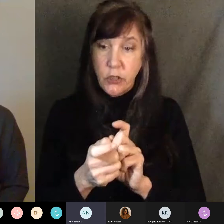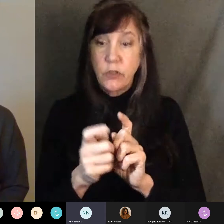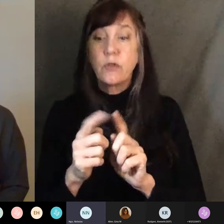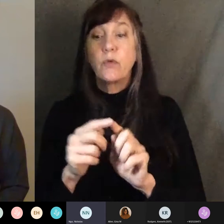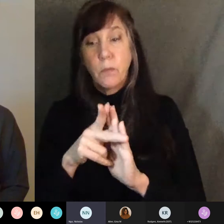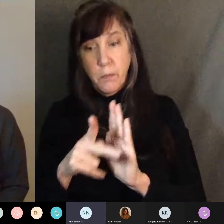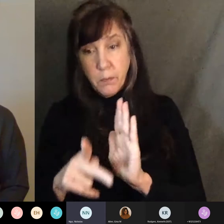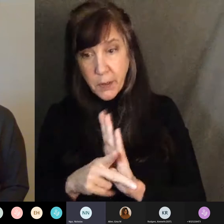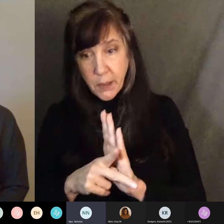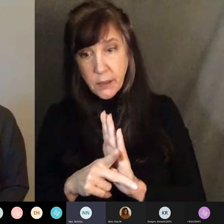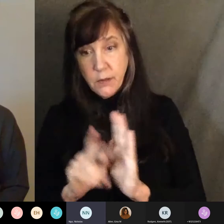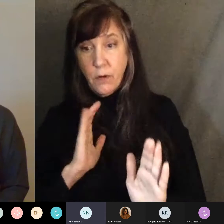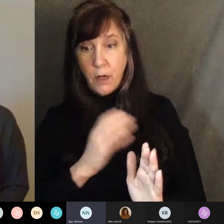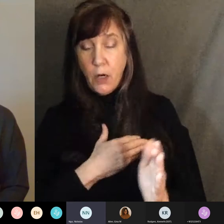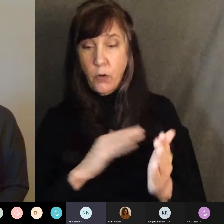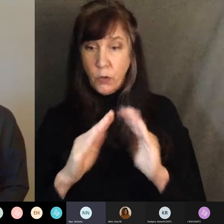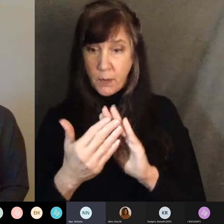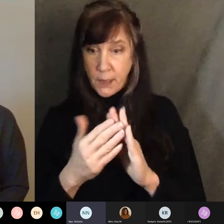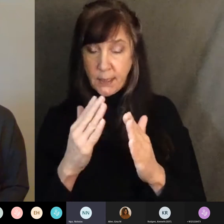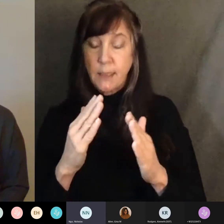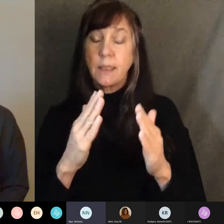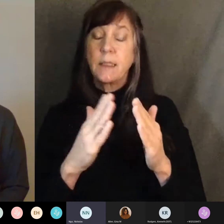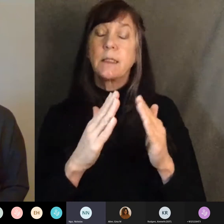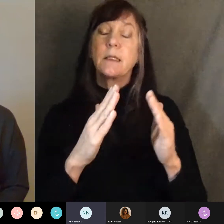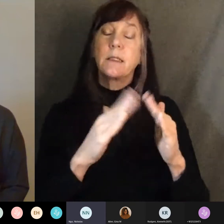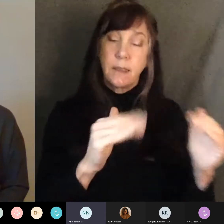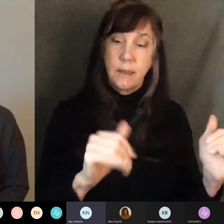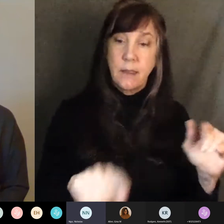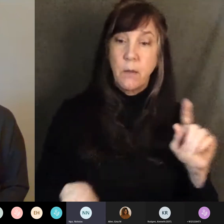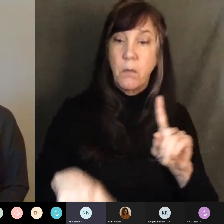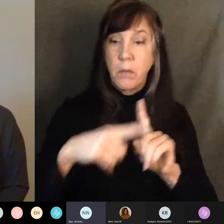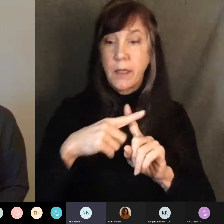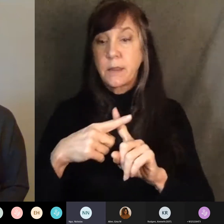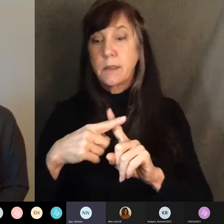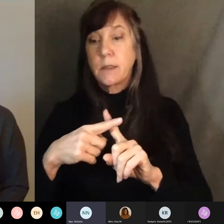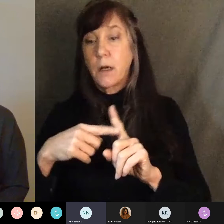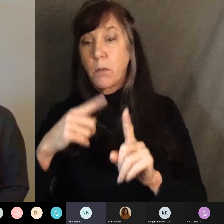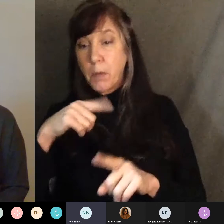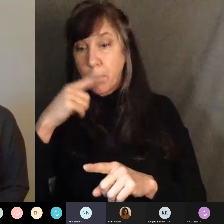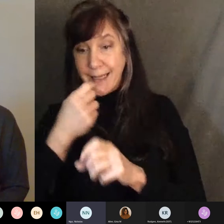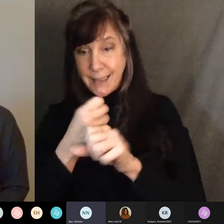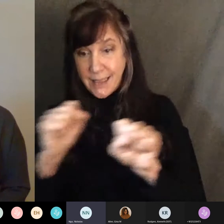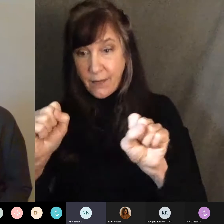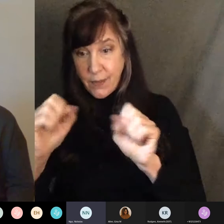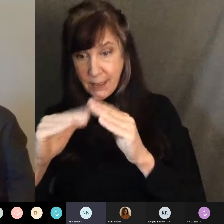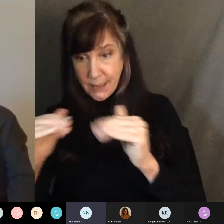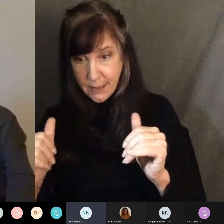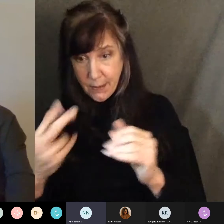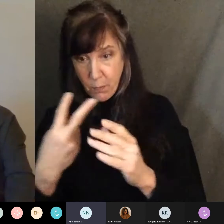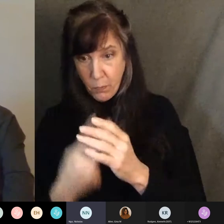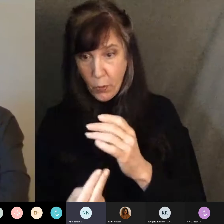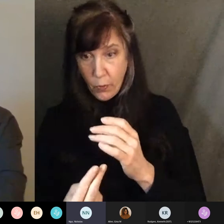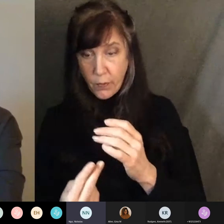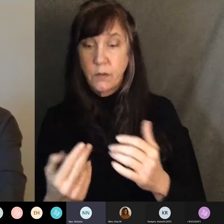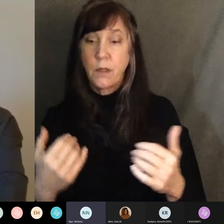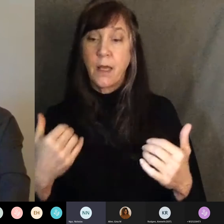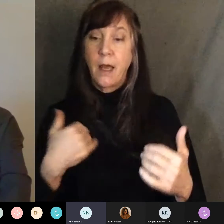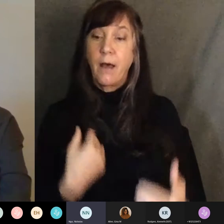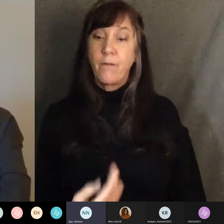community system, along with our public safety system as well. So in this process, it's broken up into